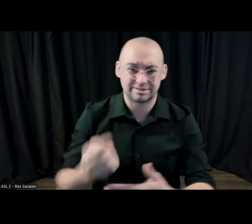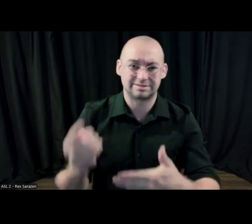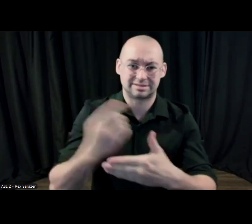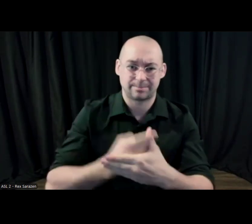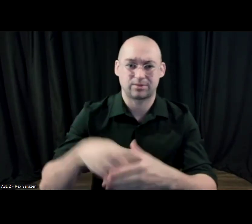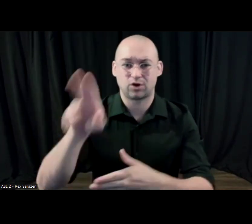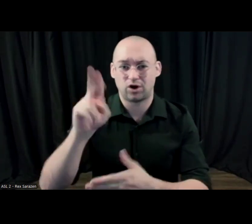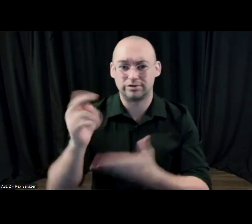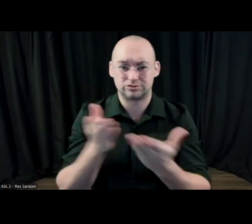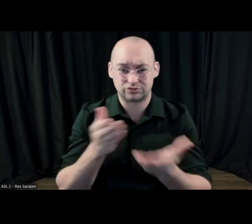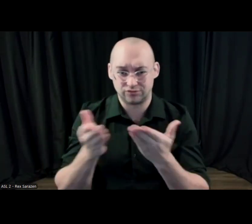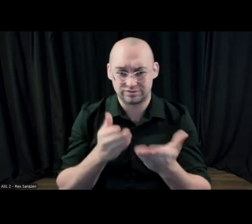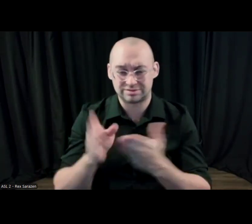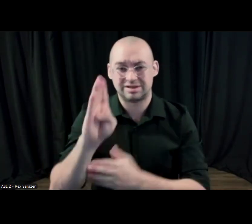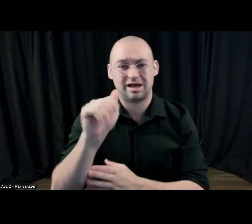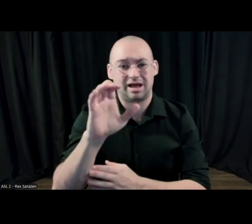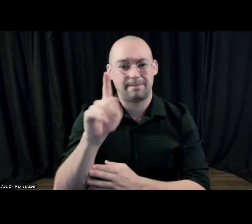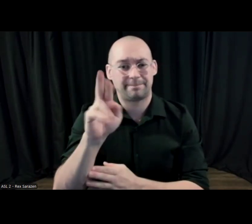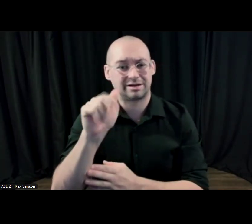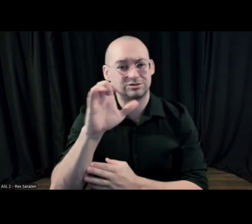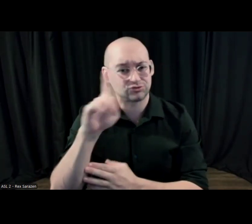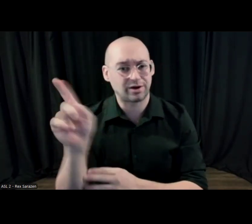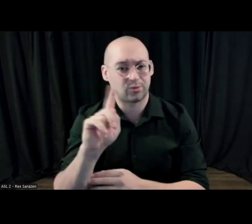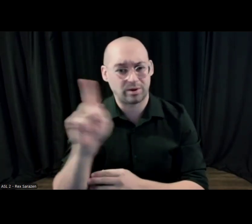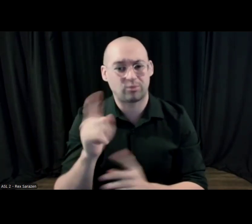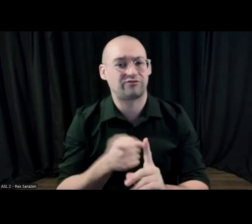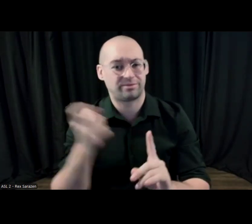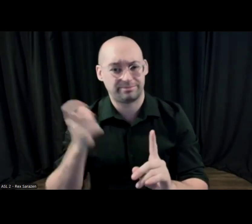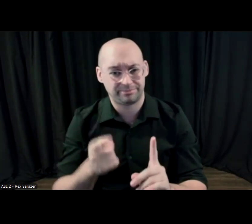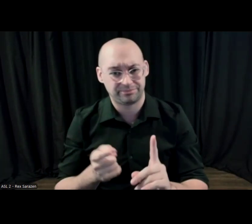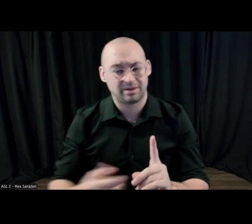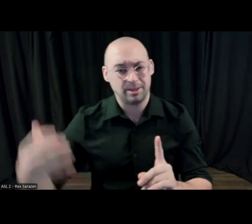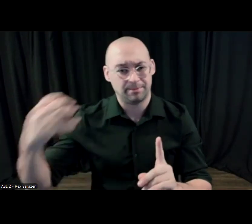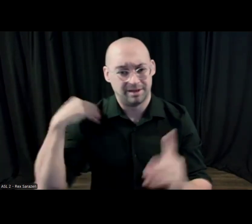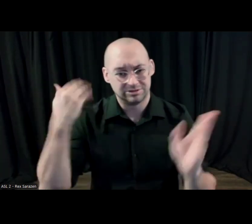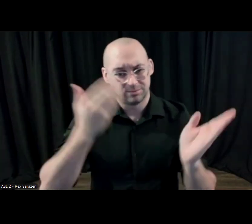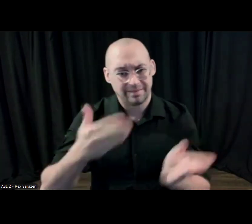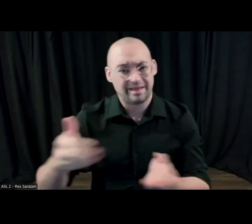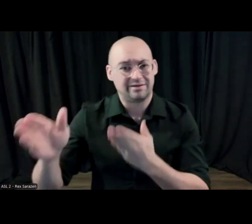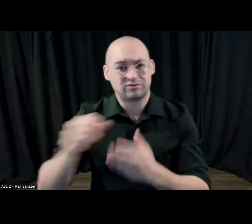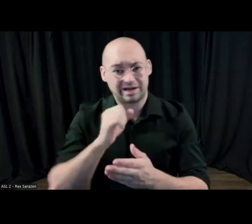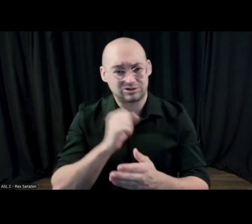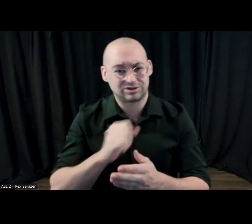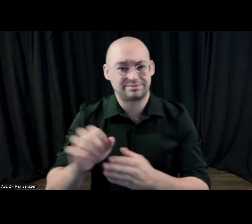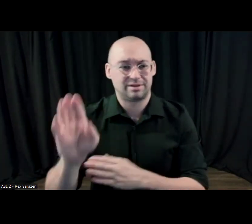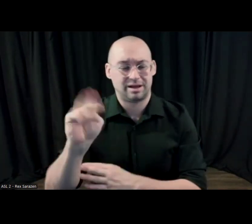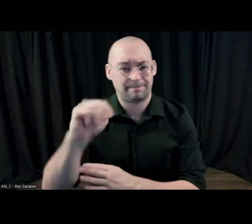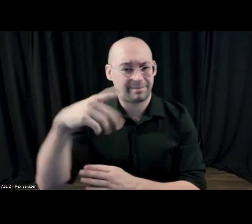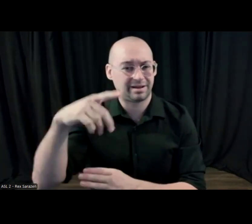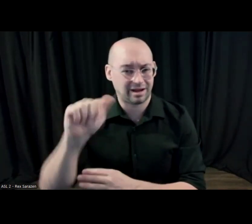unserved, and backtracking from where we have already come. The Master Plan for Aging is a big picture